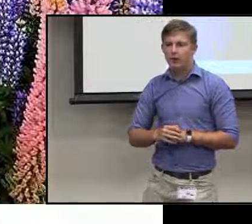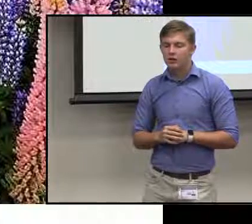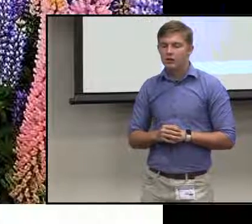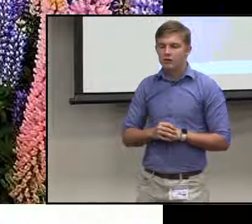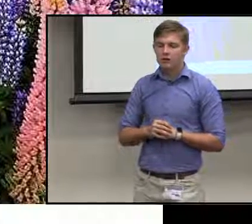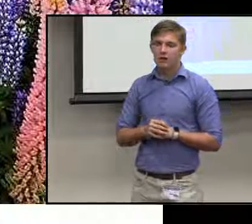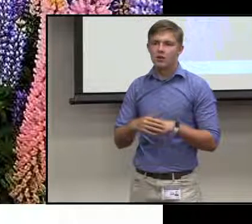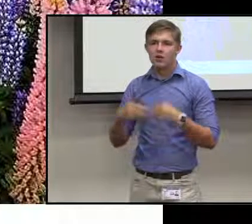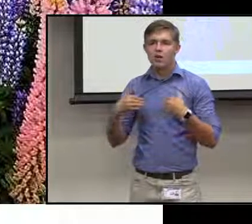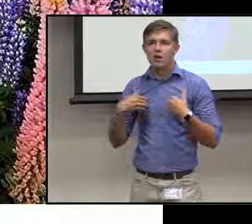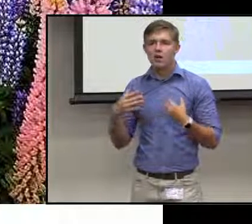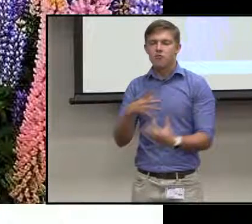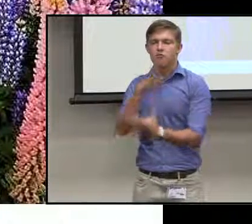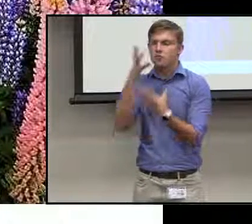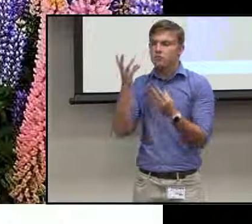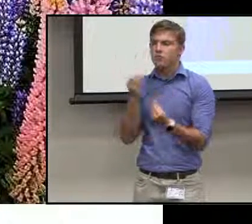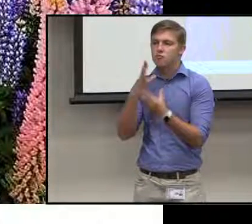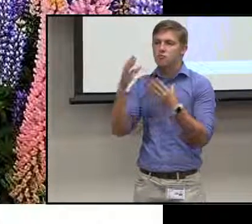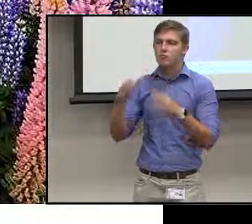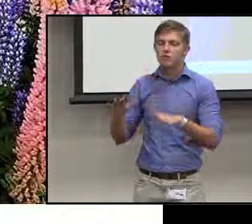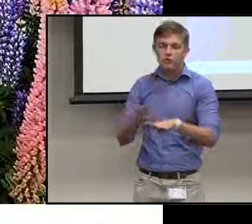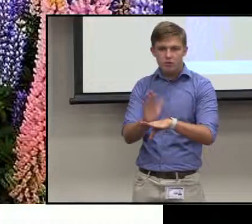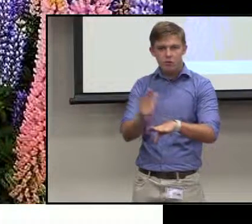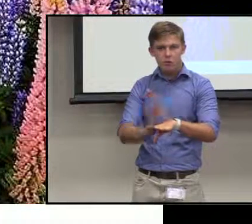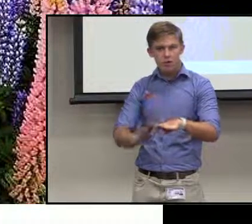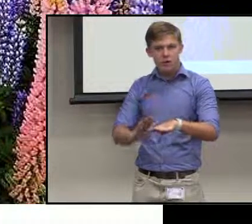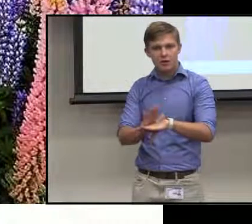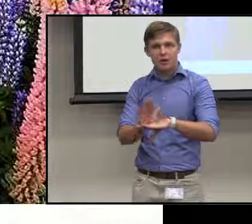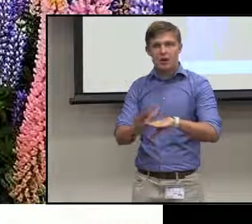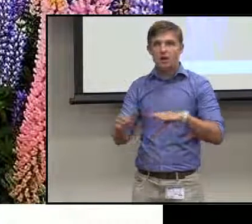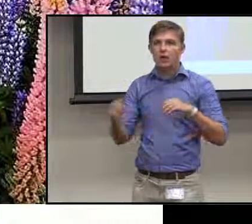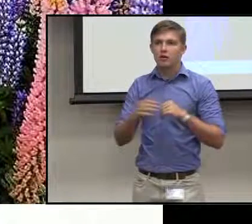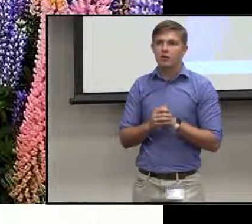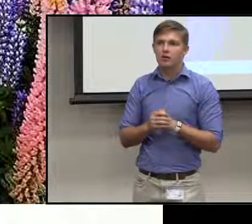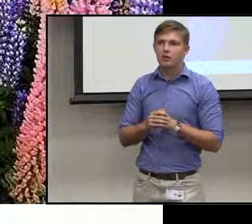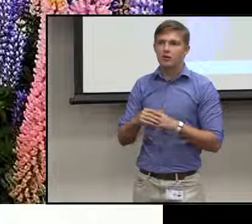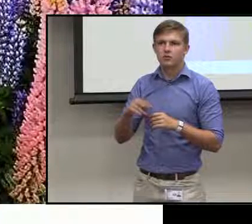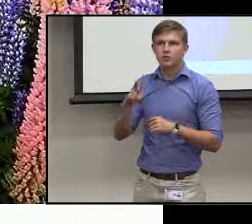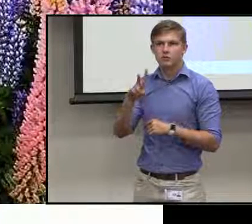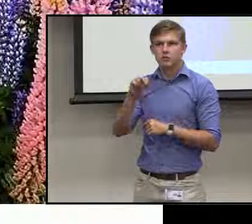these pristine beaches, and you have volcanoes, and you have